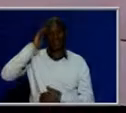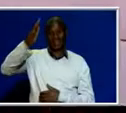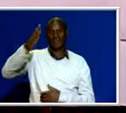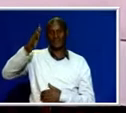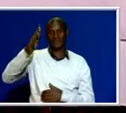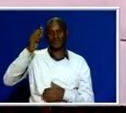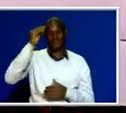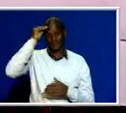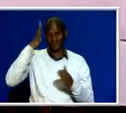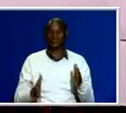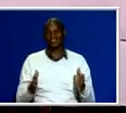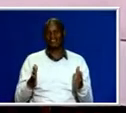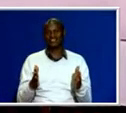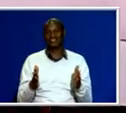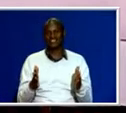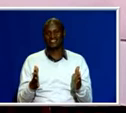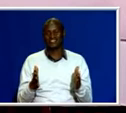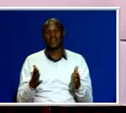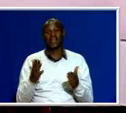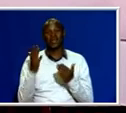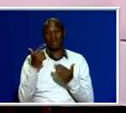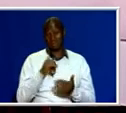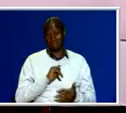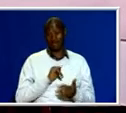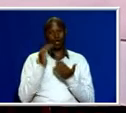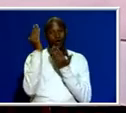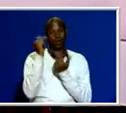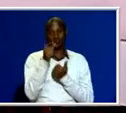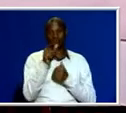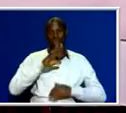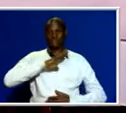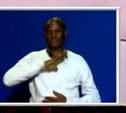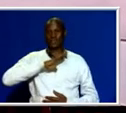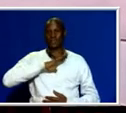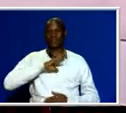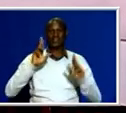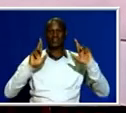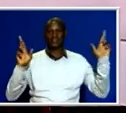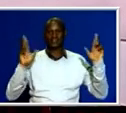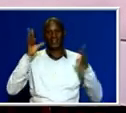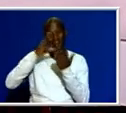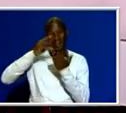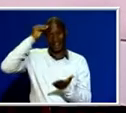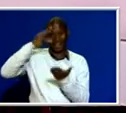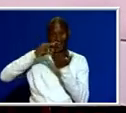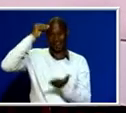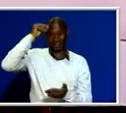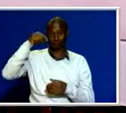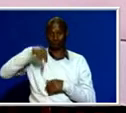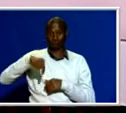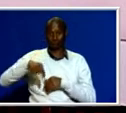Hello, my learner. I hope you are fine and ready to learn in our